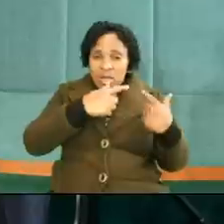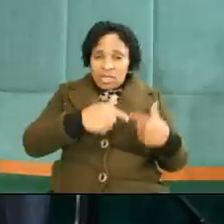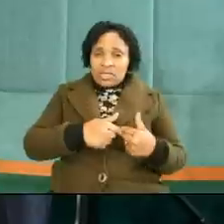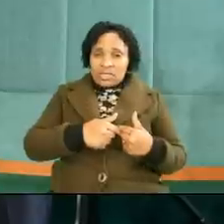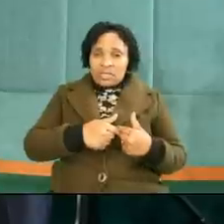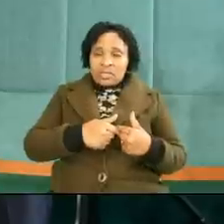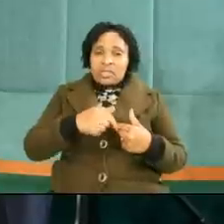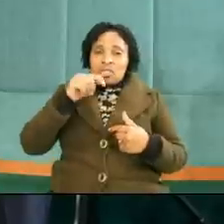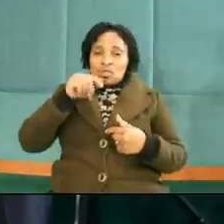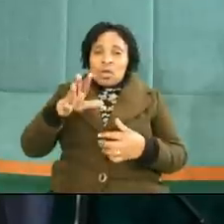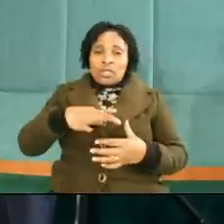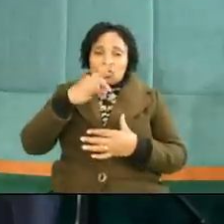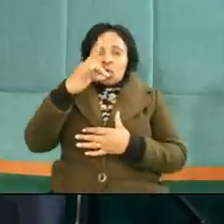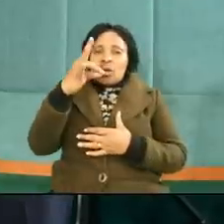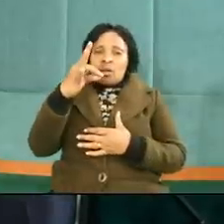if your soul,